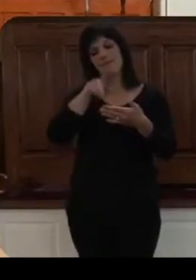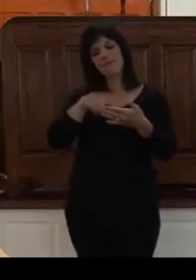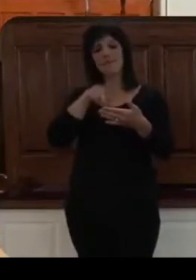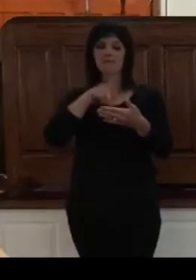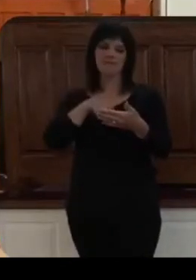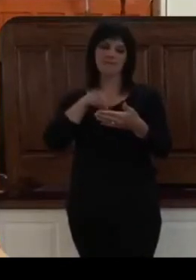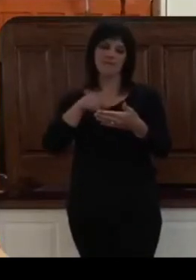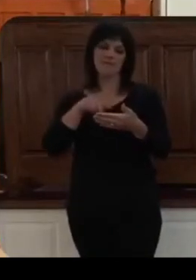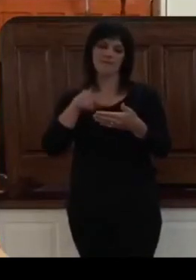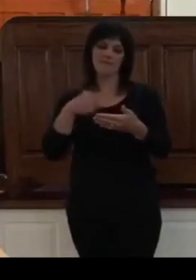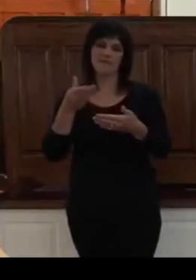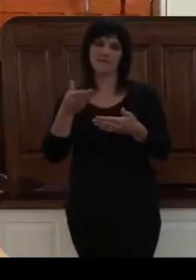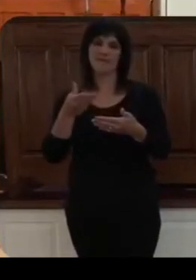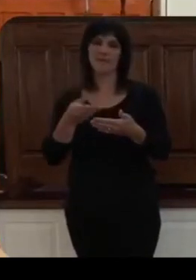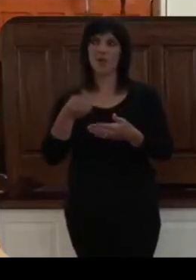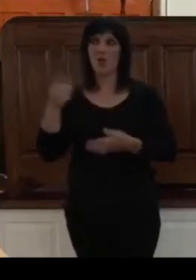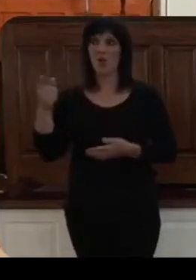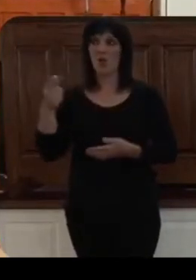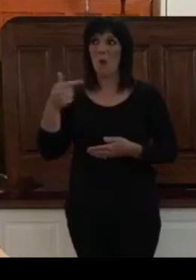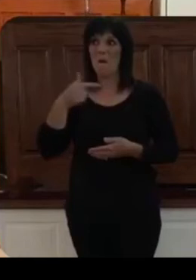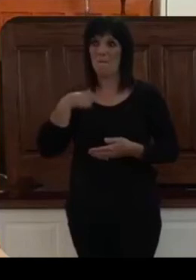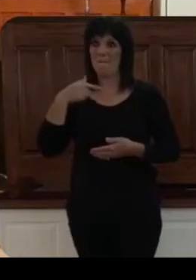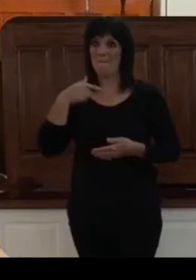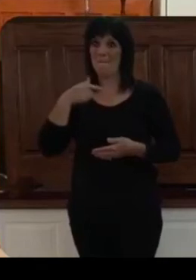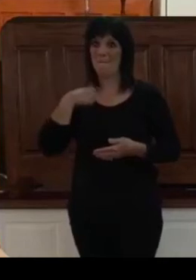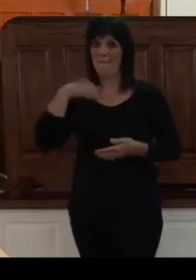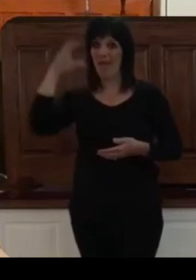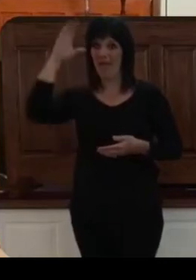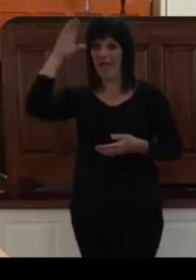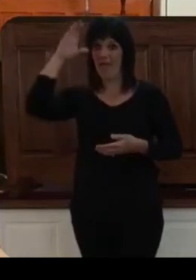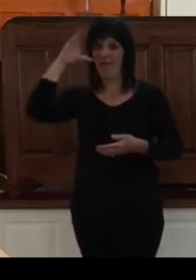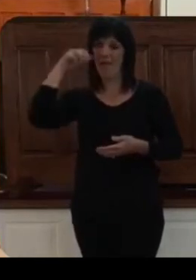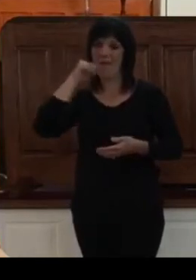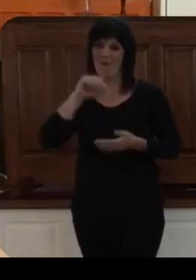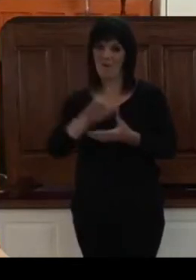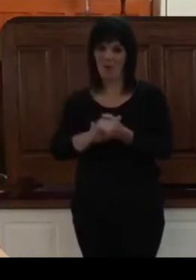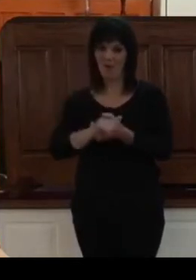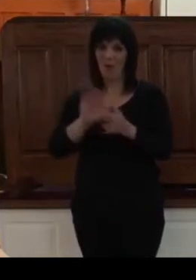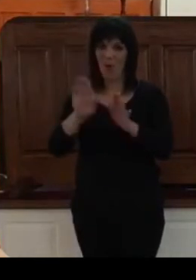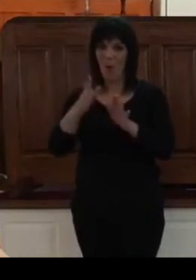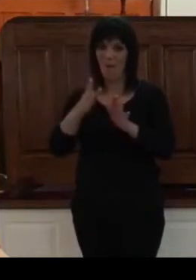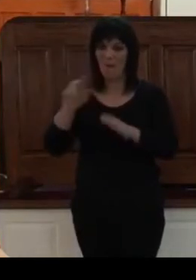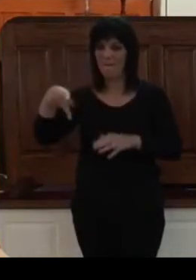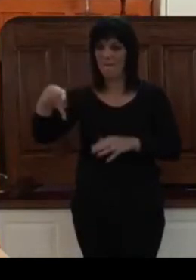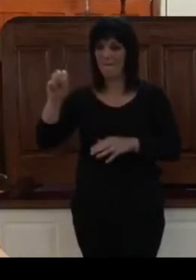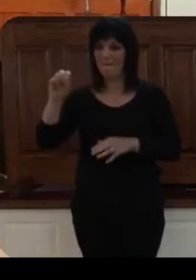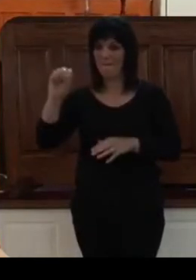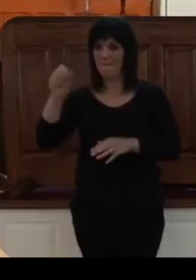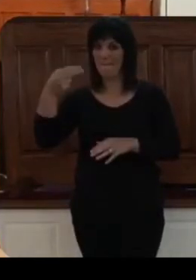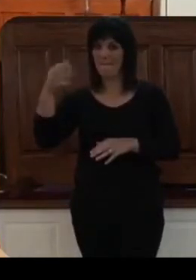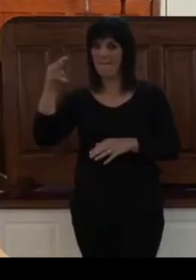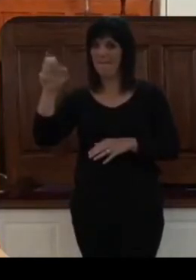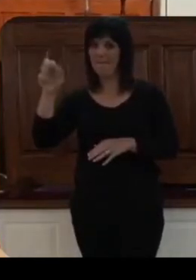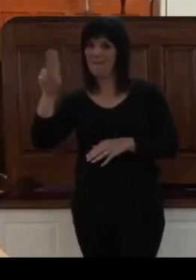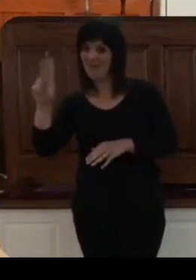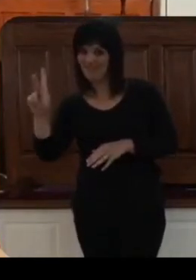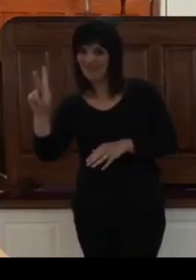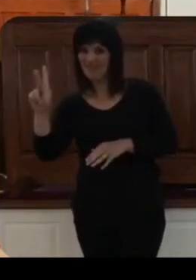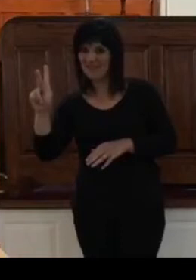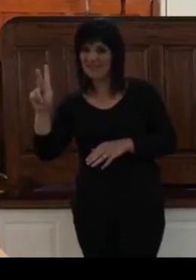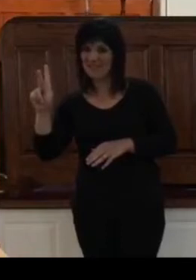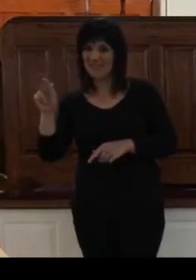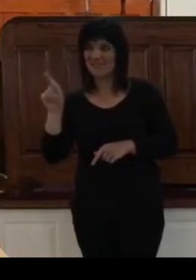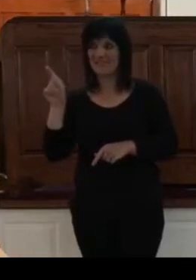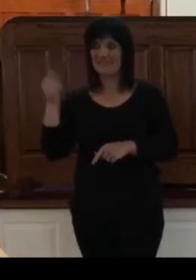scroll. If you were my wife, you open up Poshmark, and you sit there, and you scroll, and you shop. All right? And me, I'll confess,